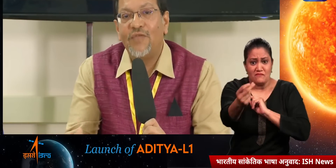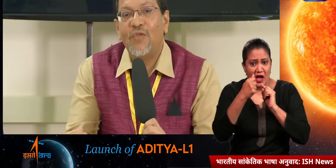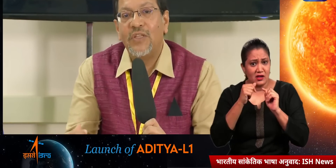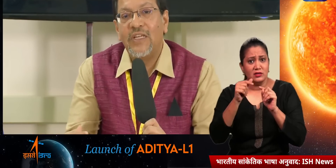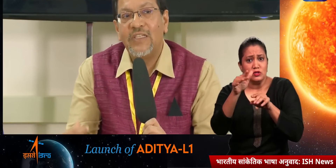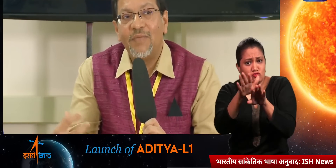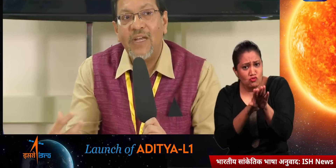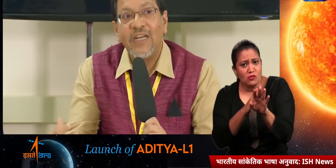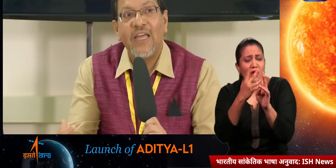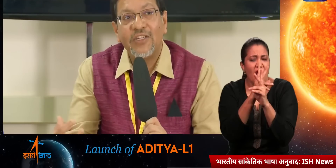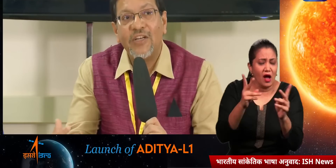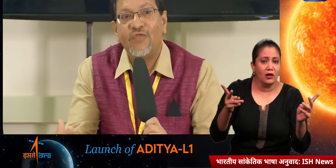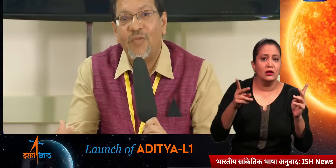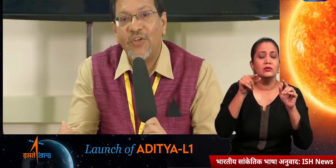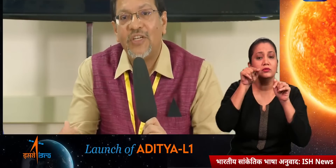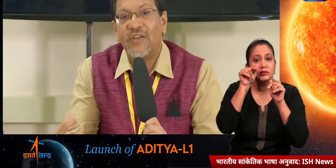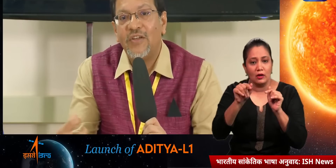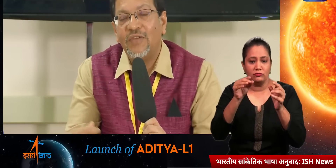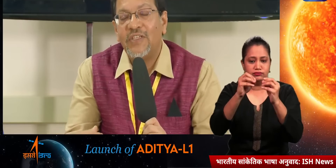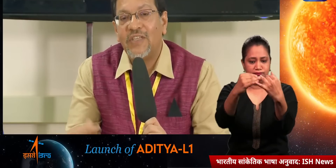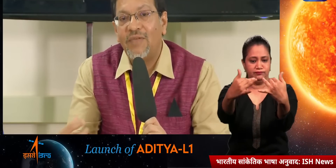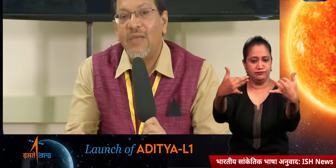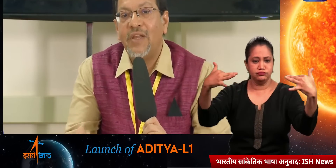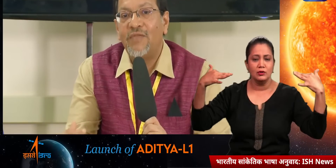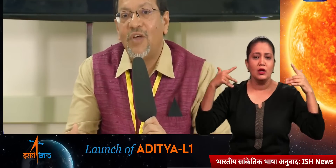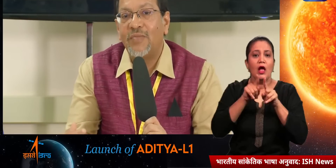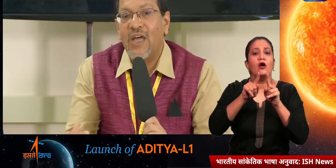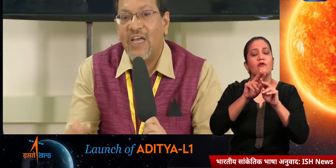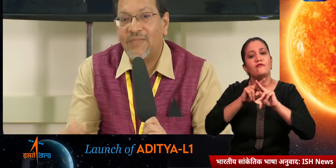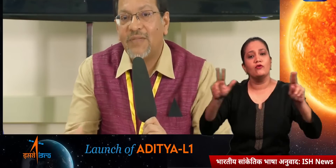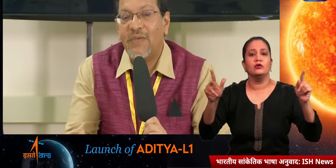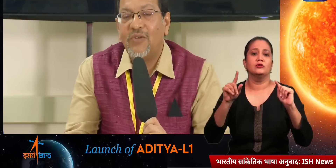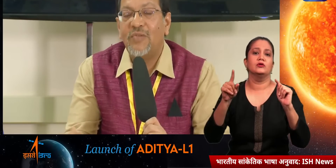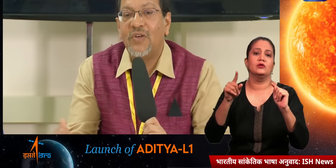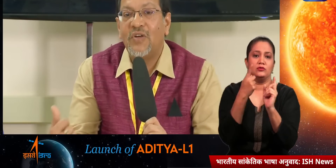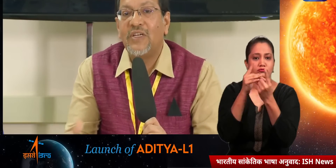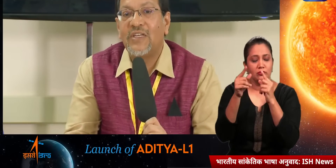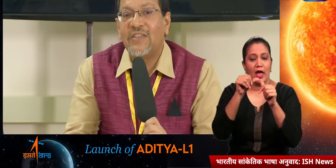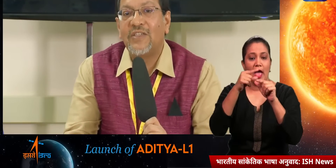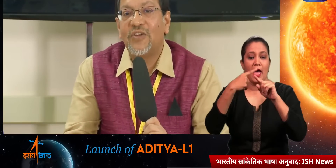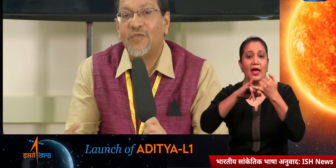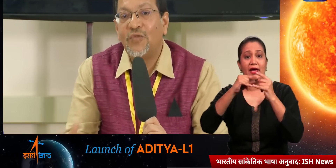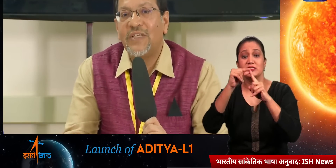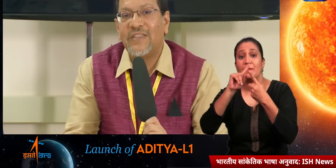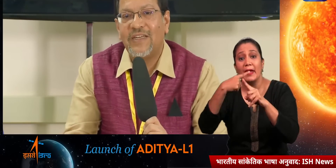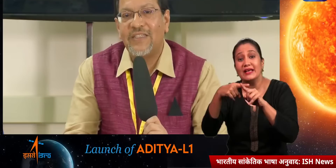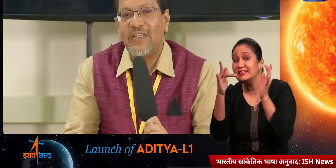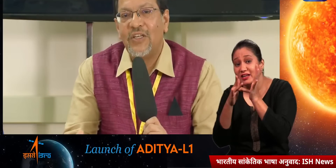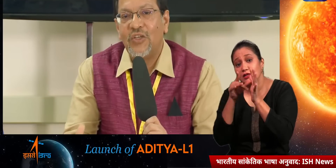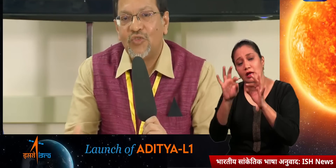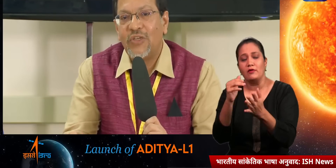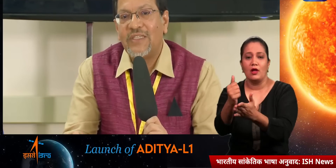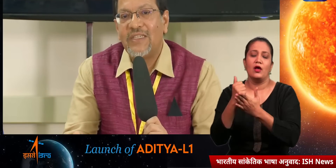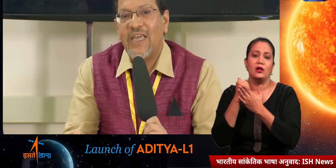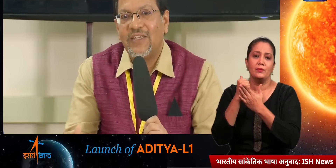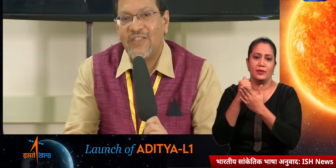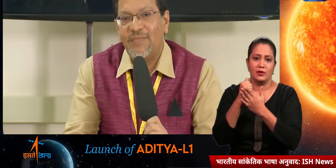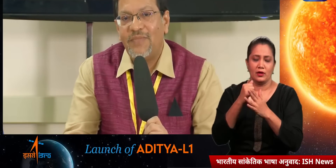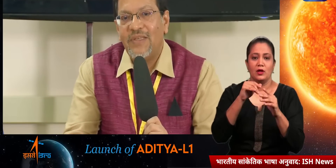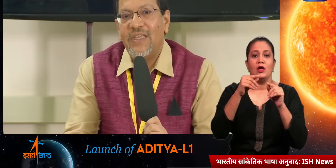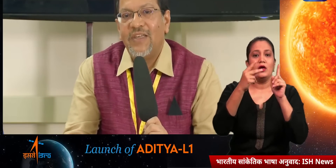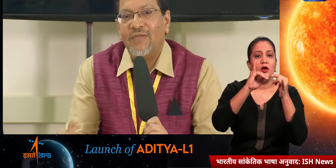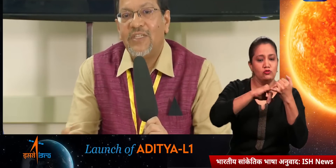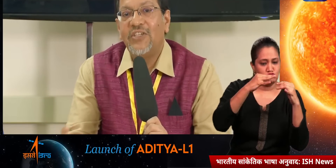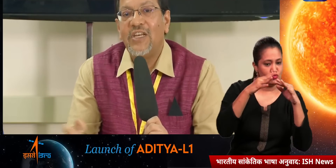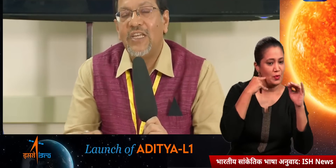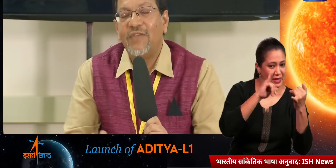And therefore, there is a multi-direction information which is available from the ASPECTS payload, because it consists of two sensors, SWIS and